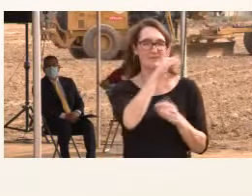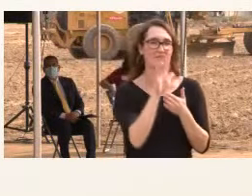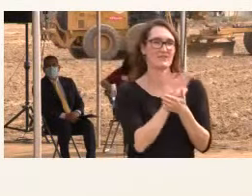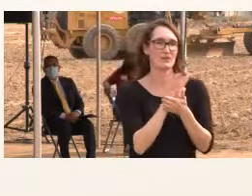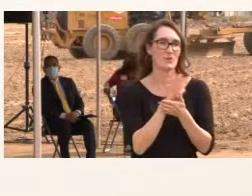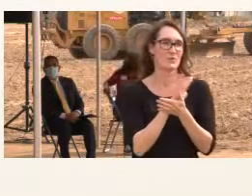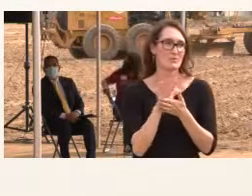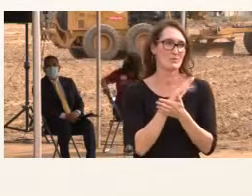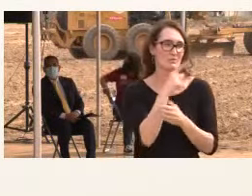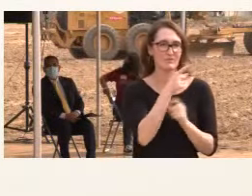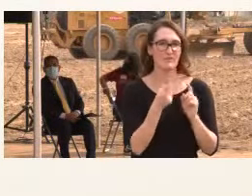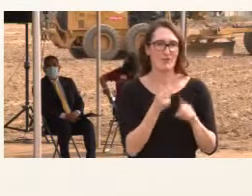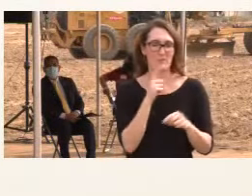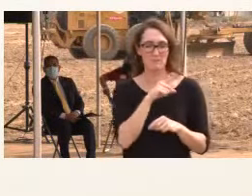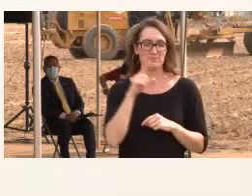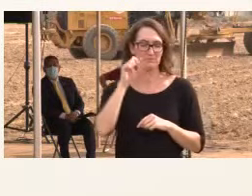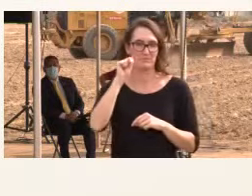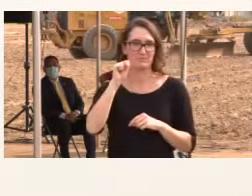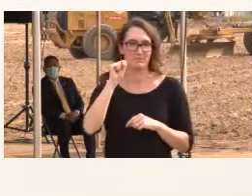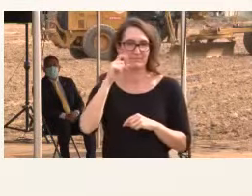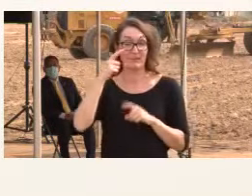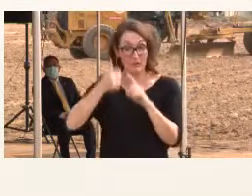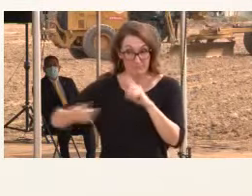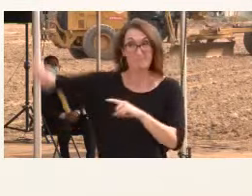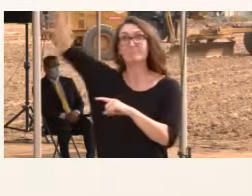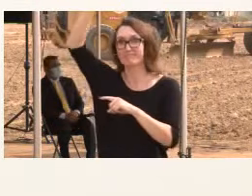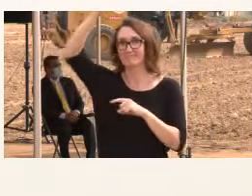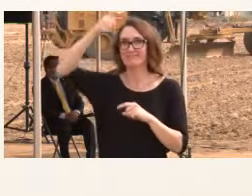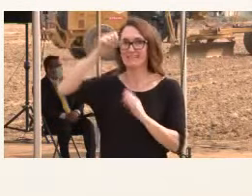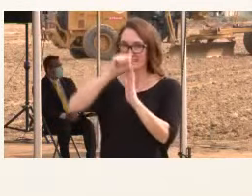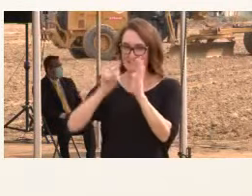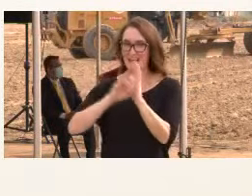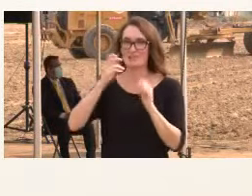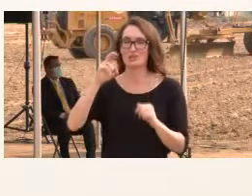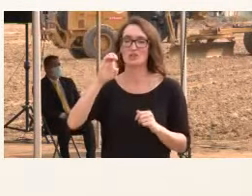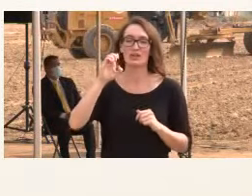from State Chancellor Eloy Oakley.